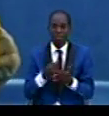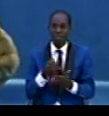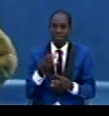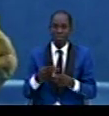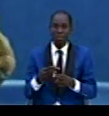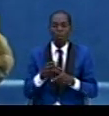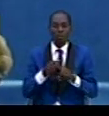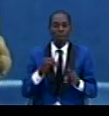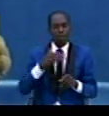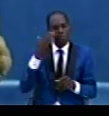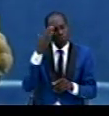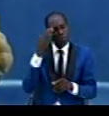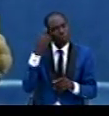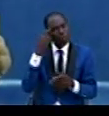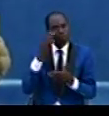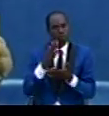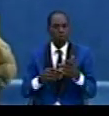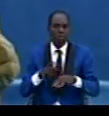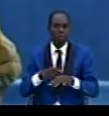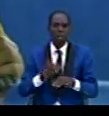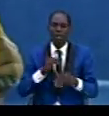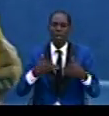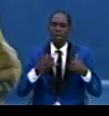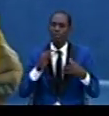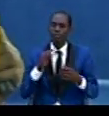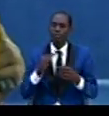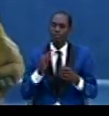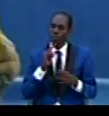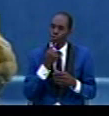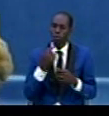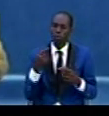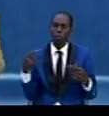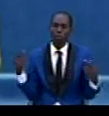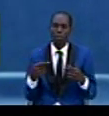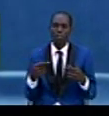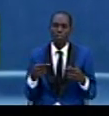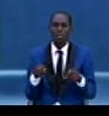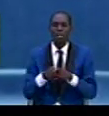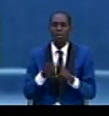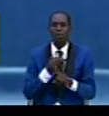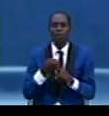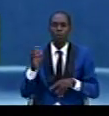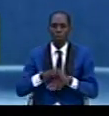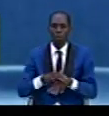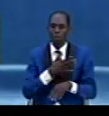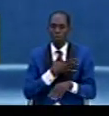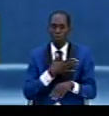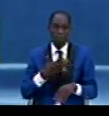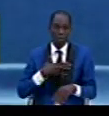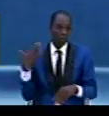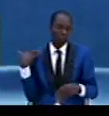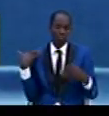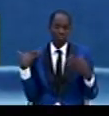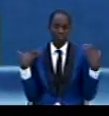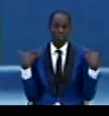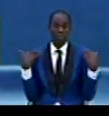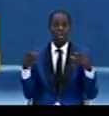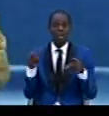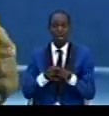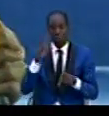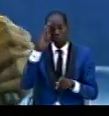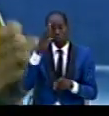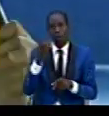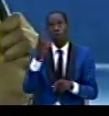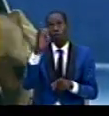this serious pain, like wound on my shoulder. But as the man of God came yesterday and he prayed